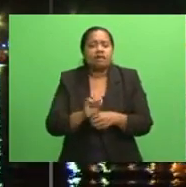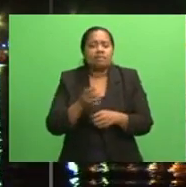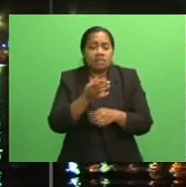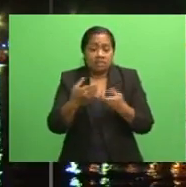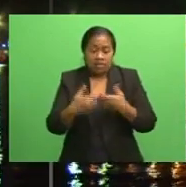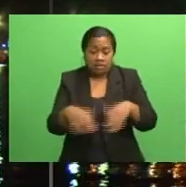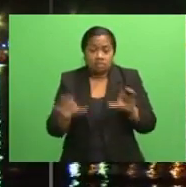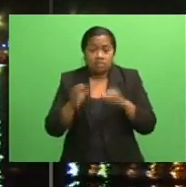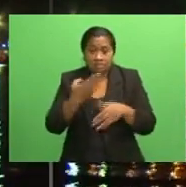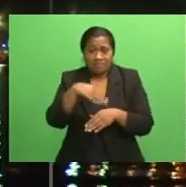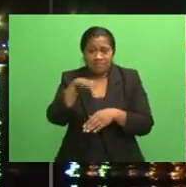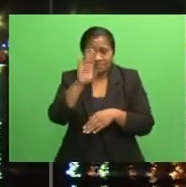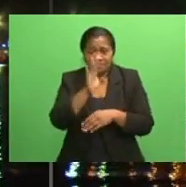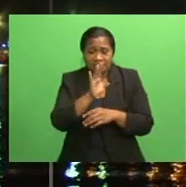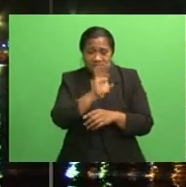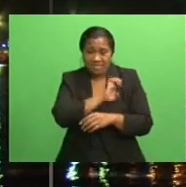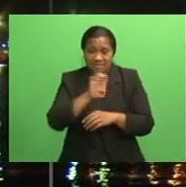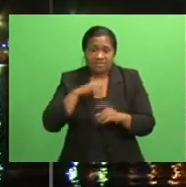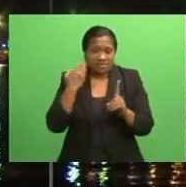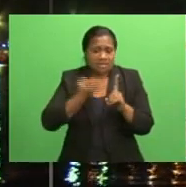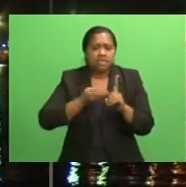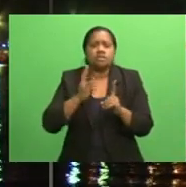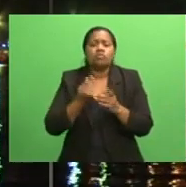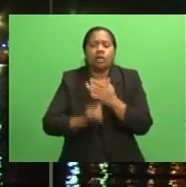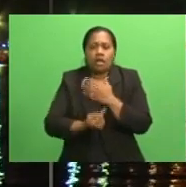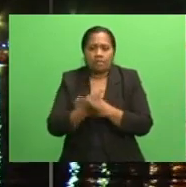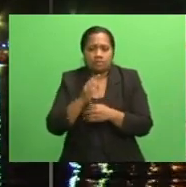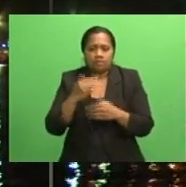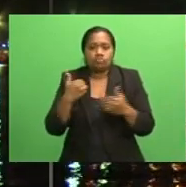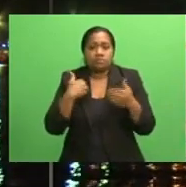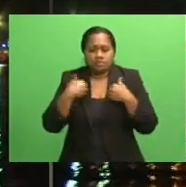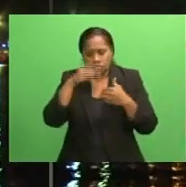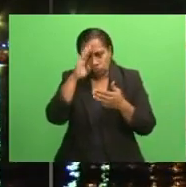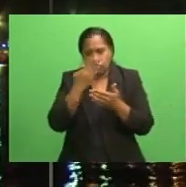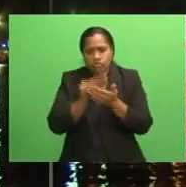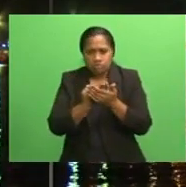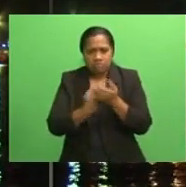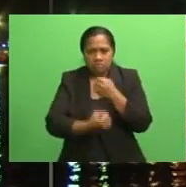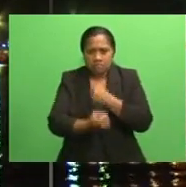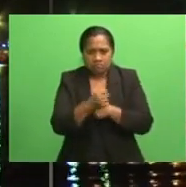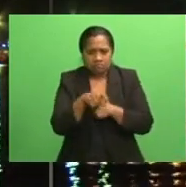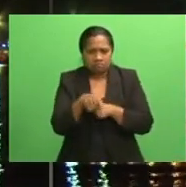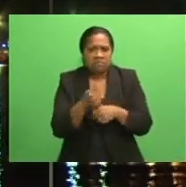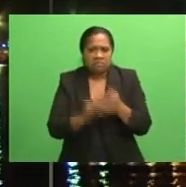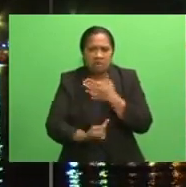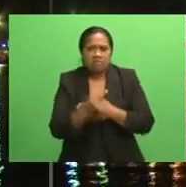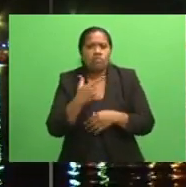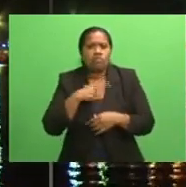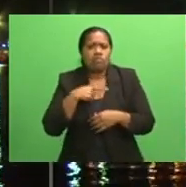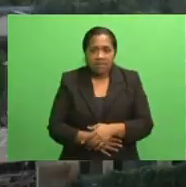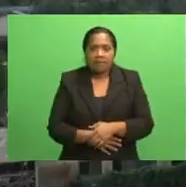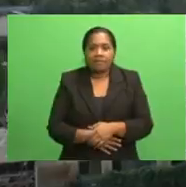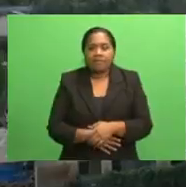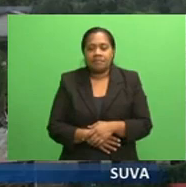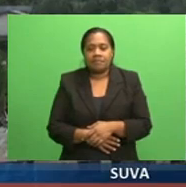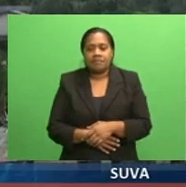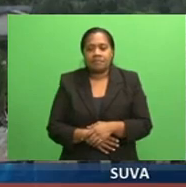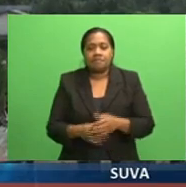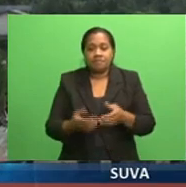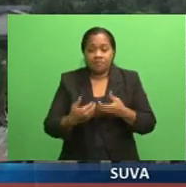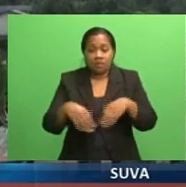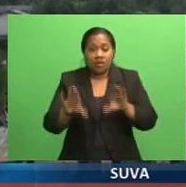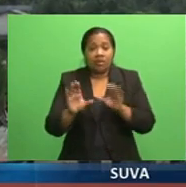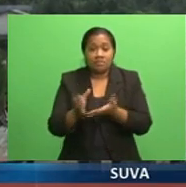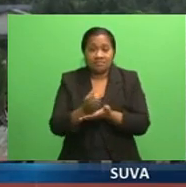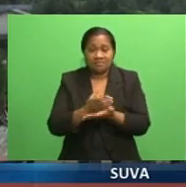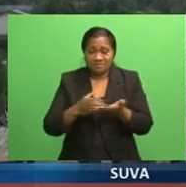some cases, university students have become victims of these bogus agents. Kritika Kumar reports. The Consumer